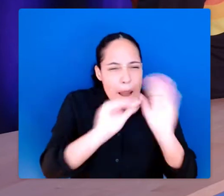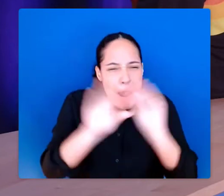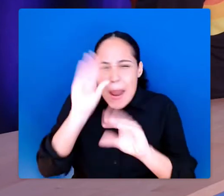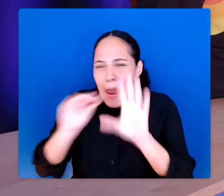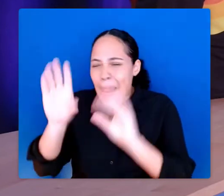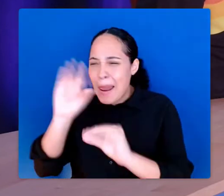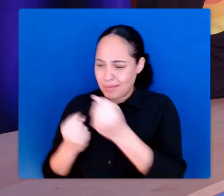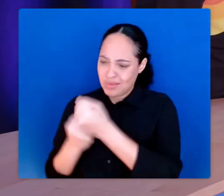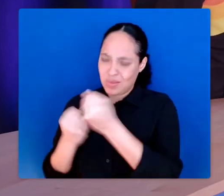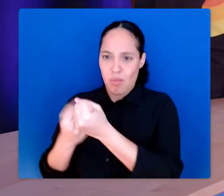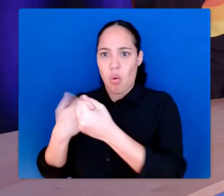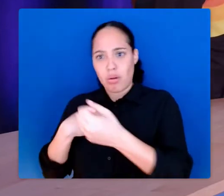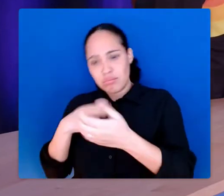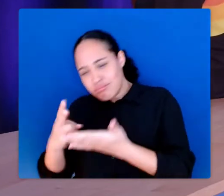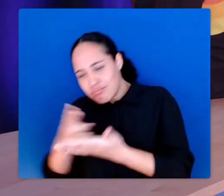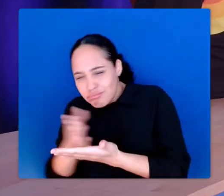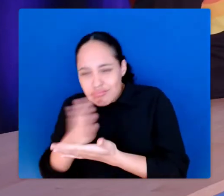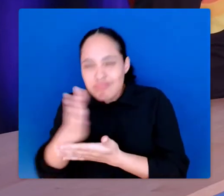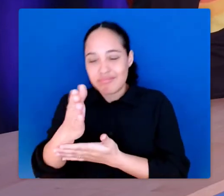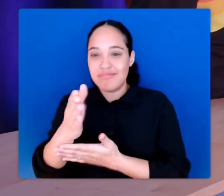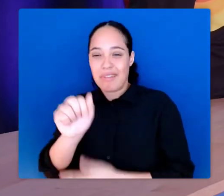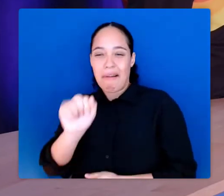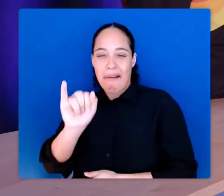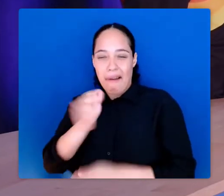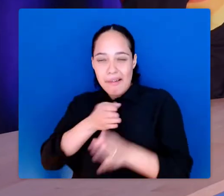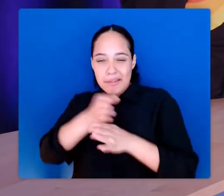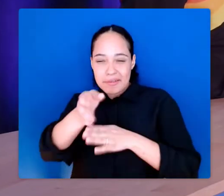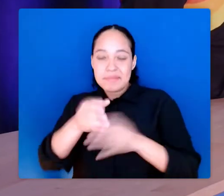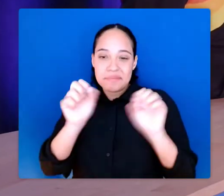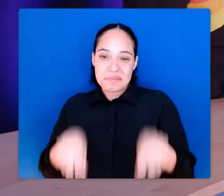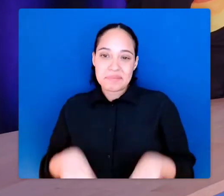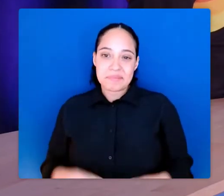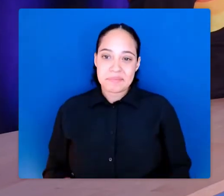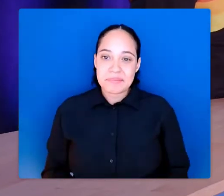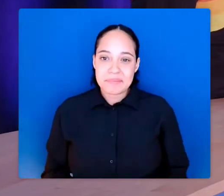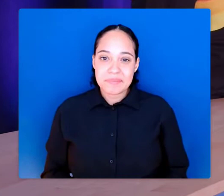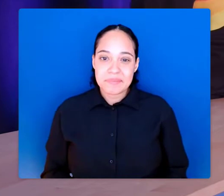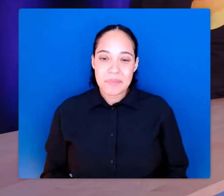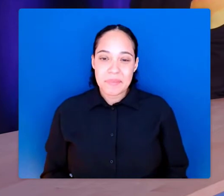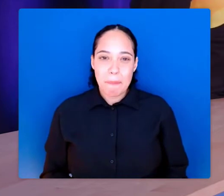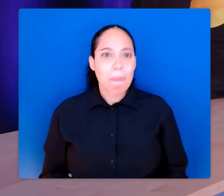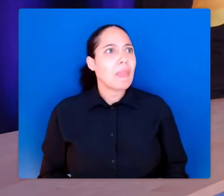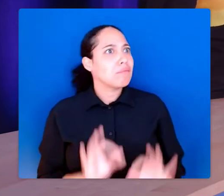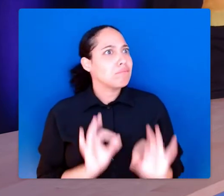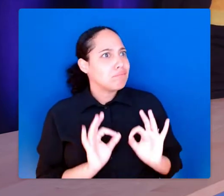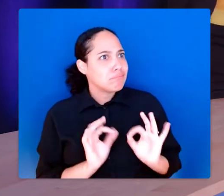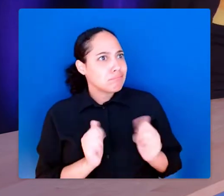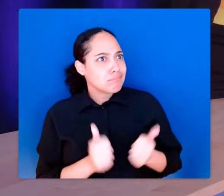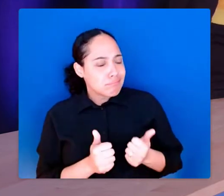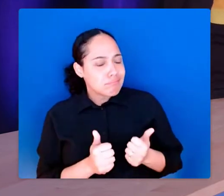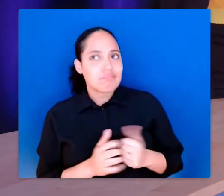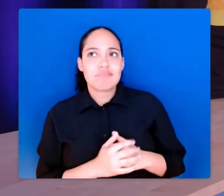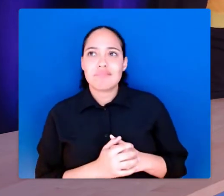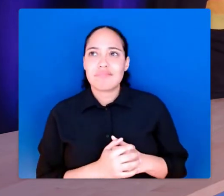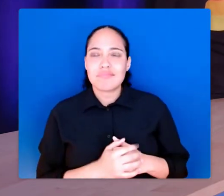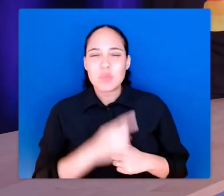job, you must keep learning and learning and learning all the new things. It's like in AI, Yes. and then for your